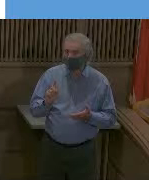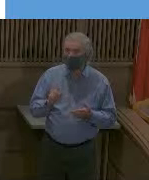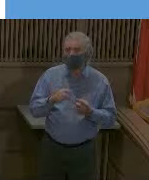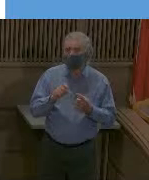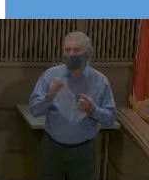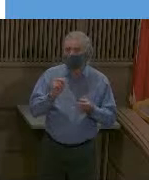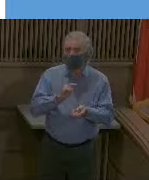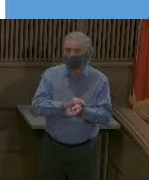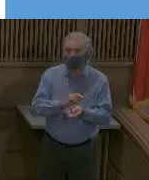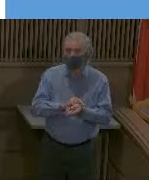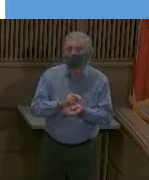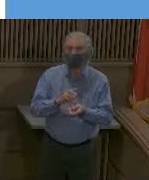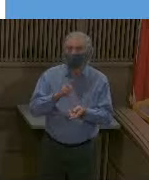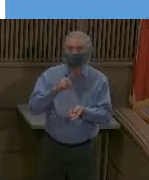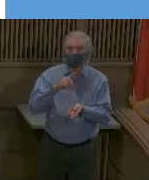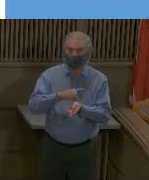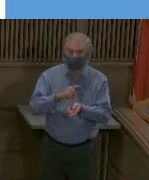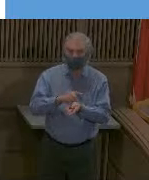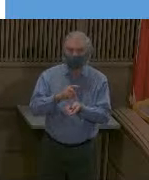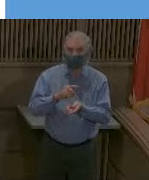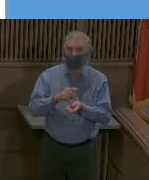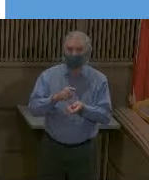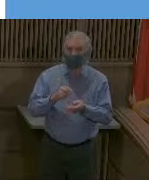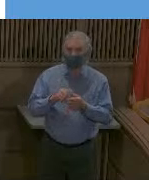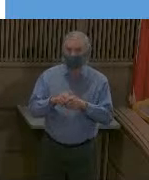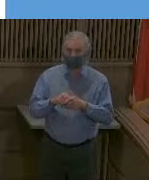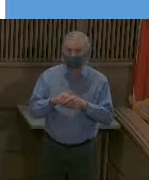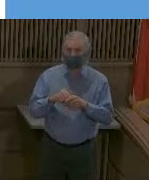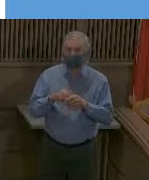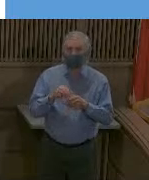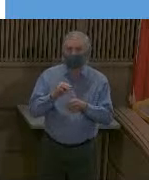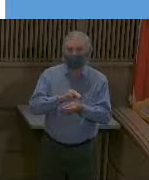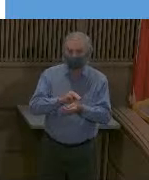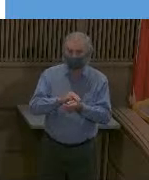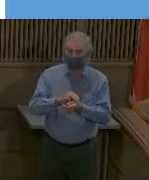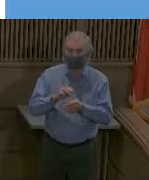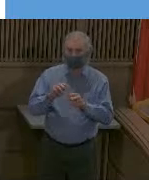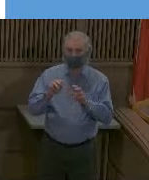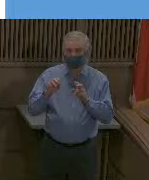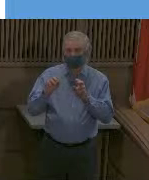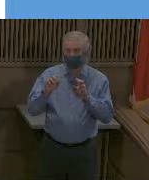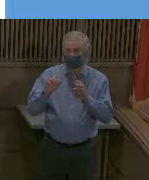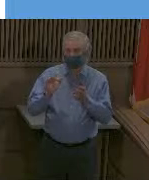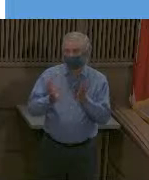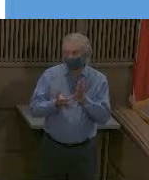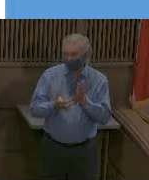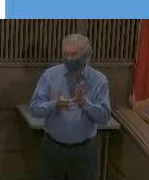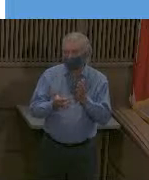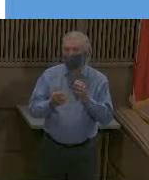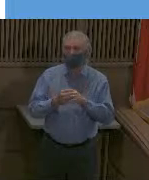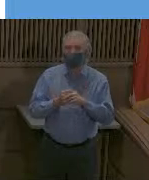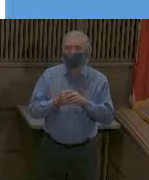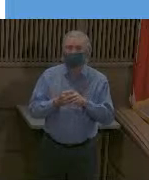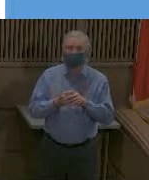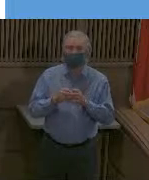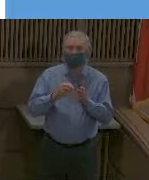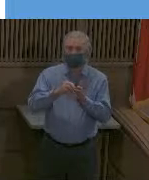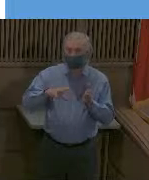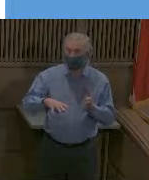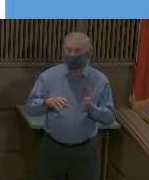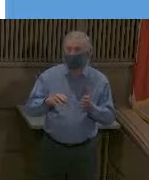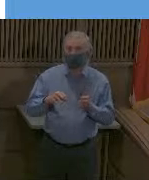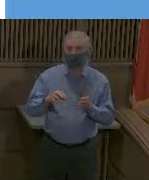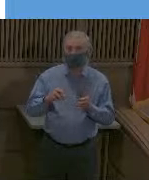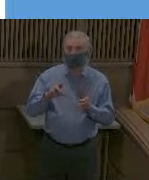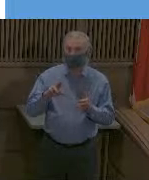doctors, EMTs, pharmacists, nursing and medical students, that's RNs